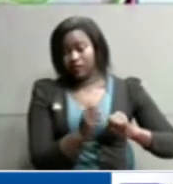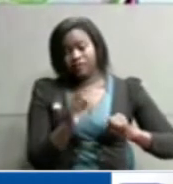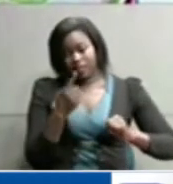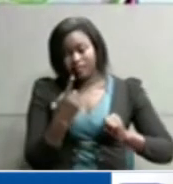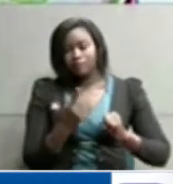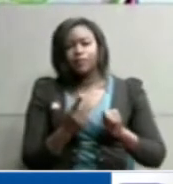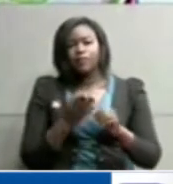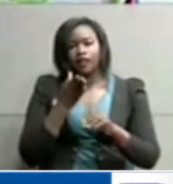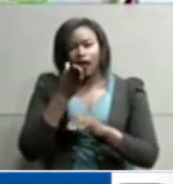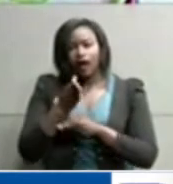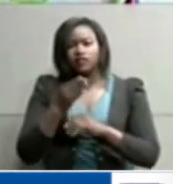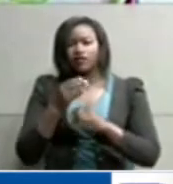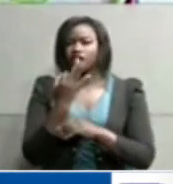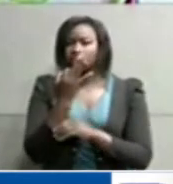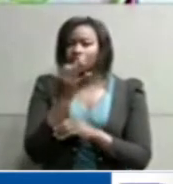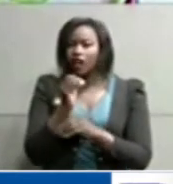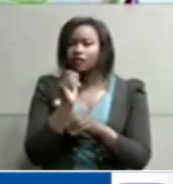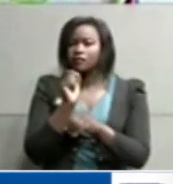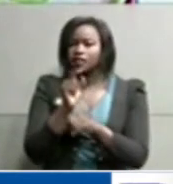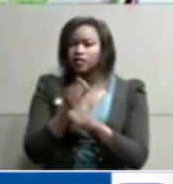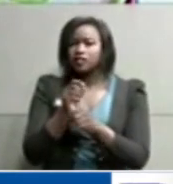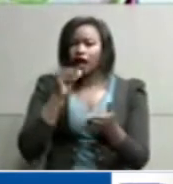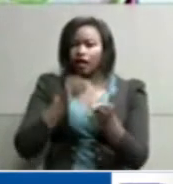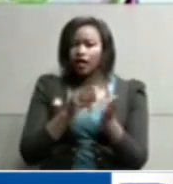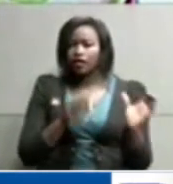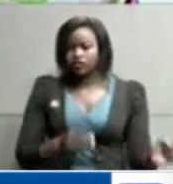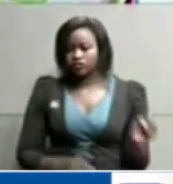and after 30 minutes, brought him back.